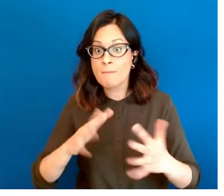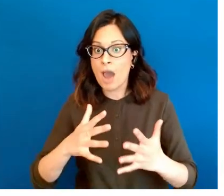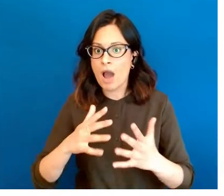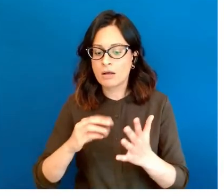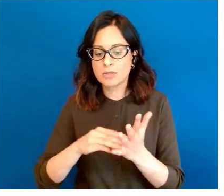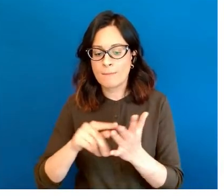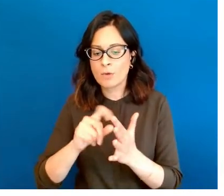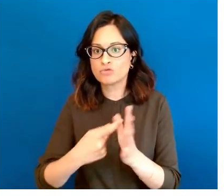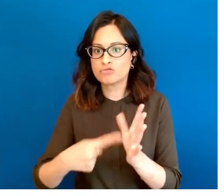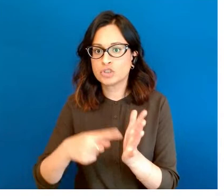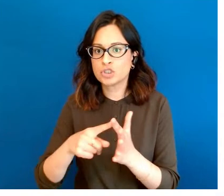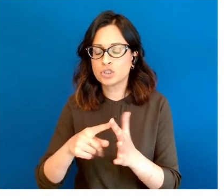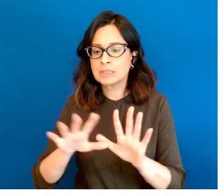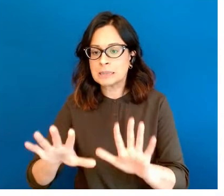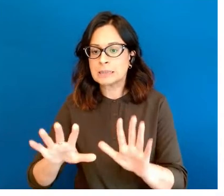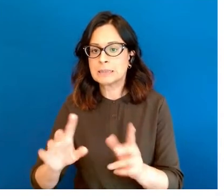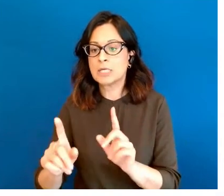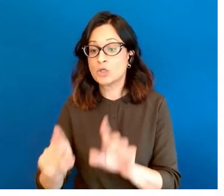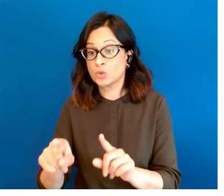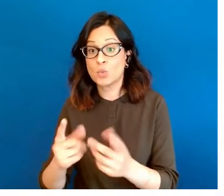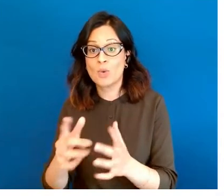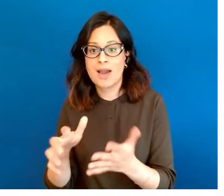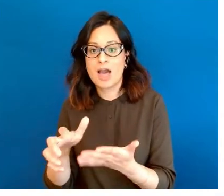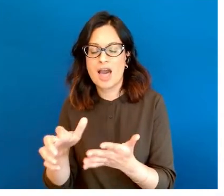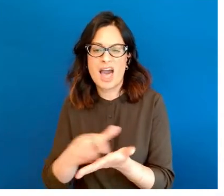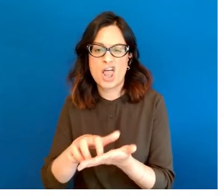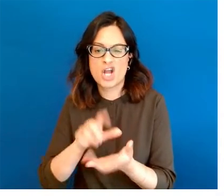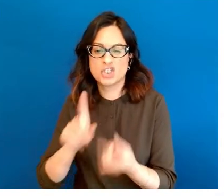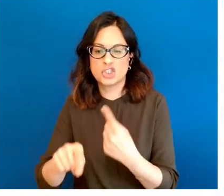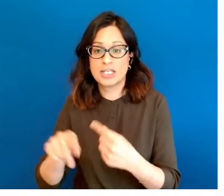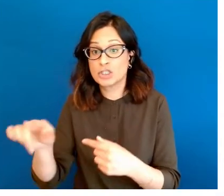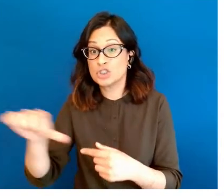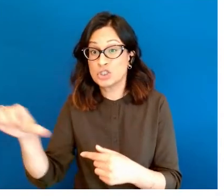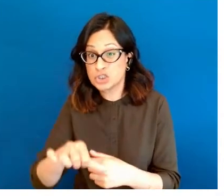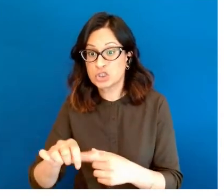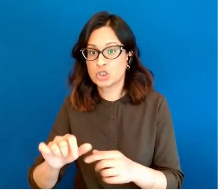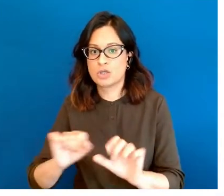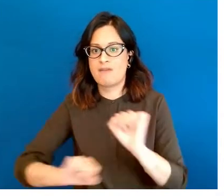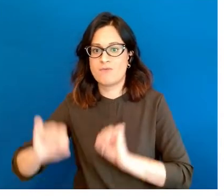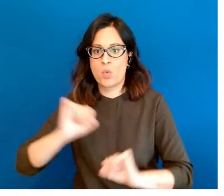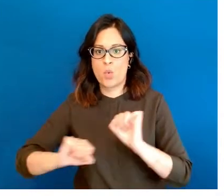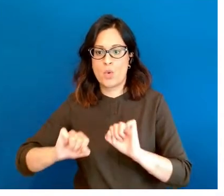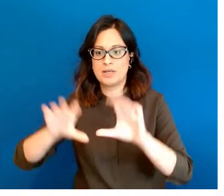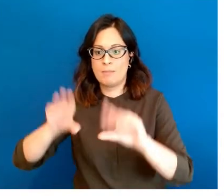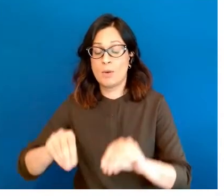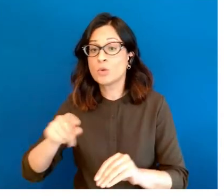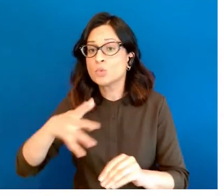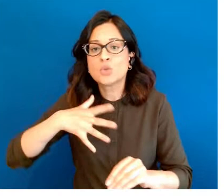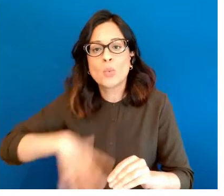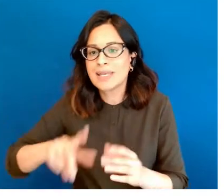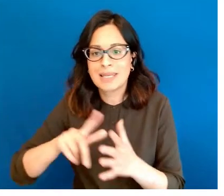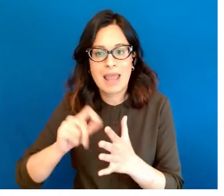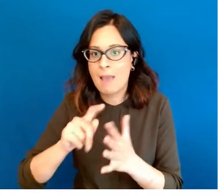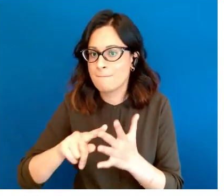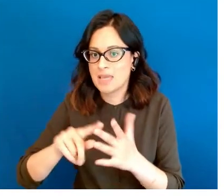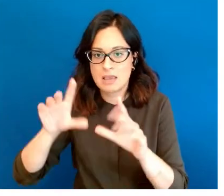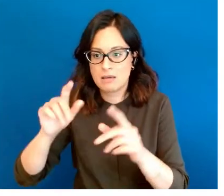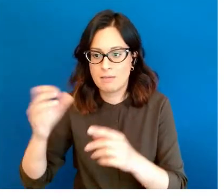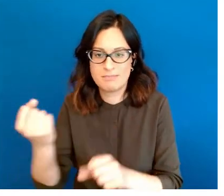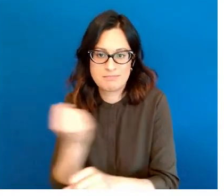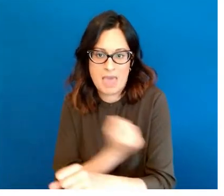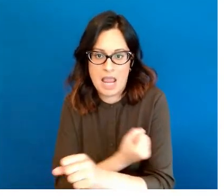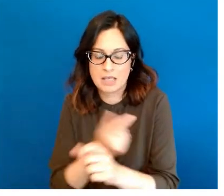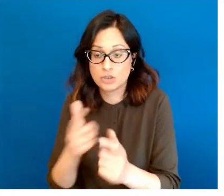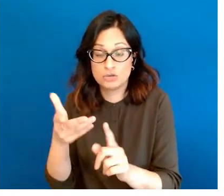think what you say to the patient is you're allergic, you should avoid, you don't need to carry adrenaline pen. So we don't generally